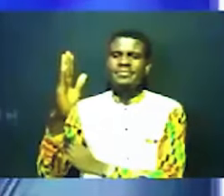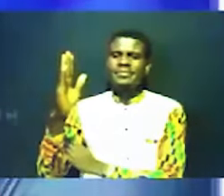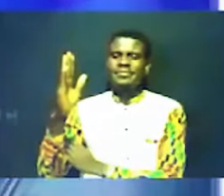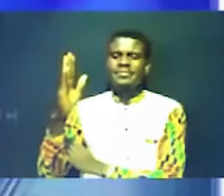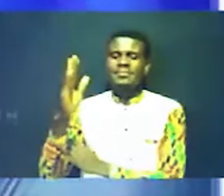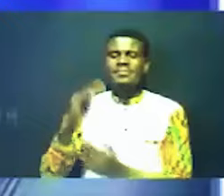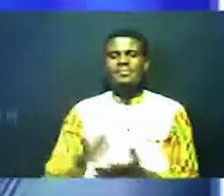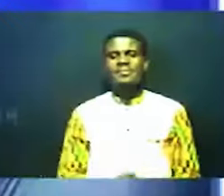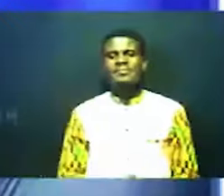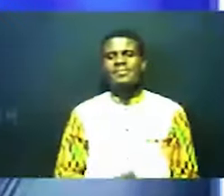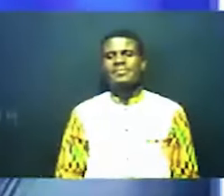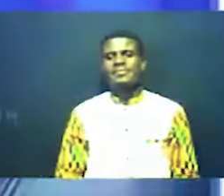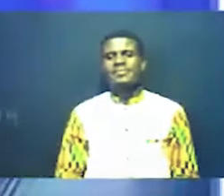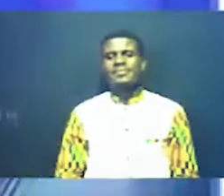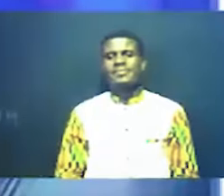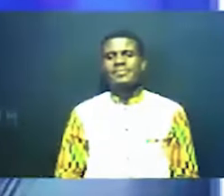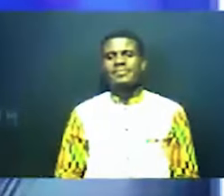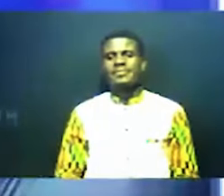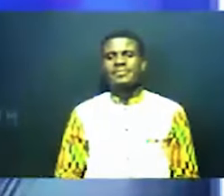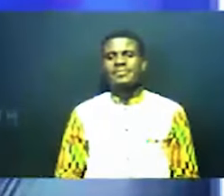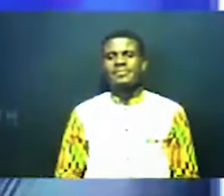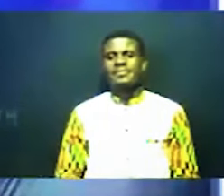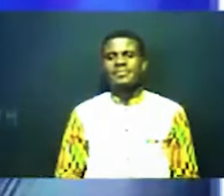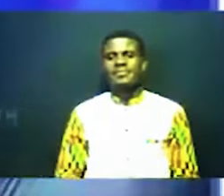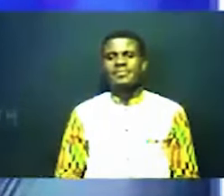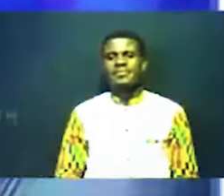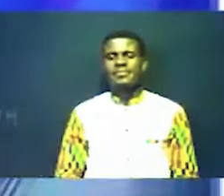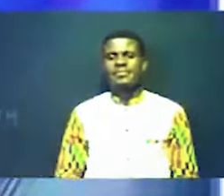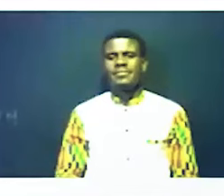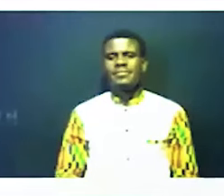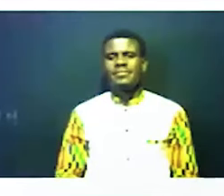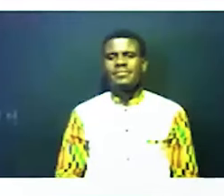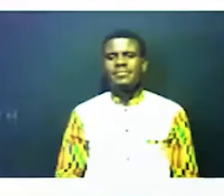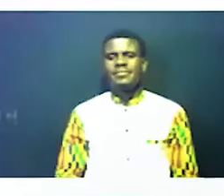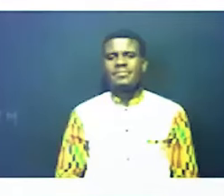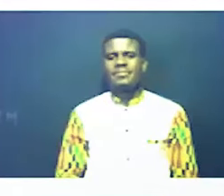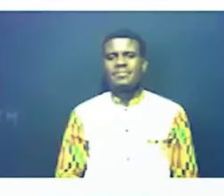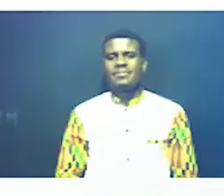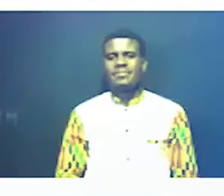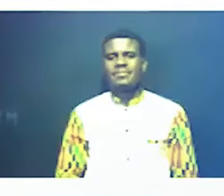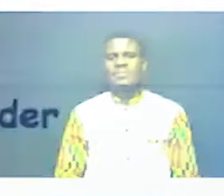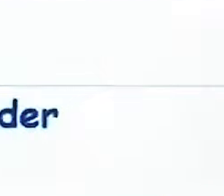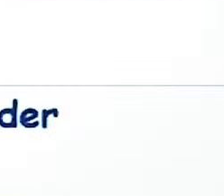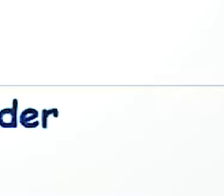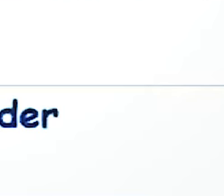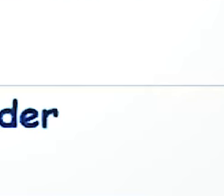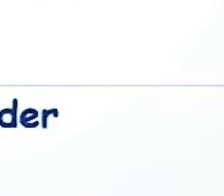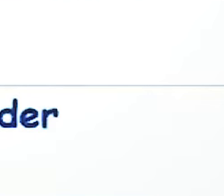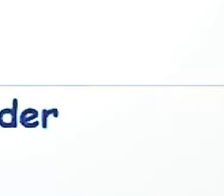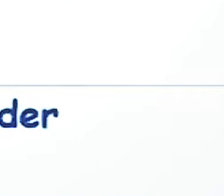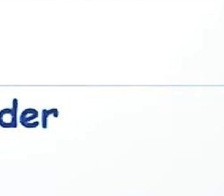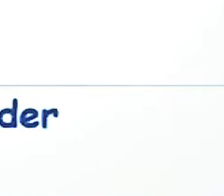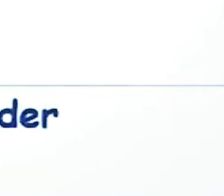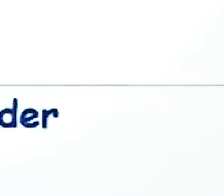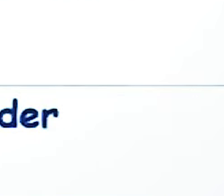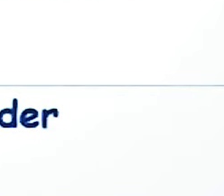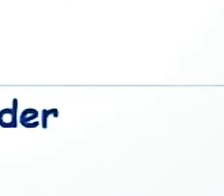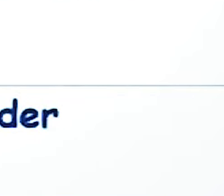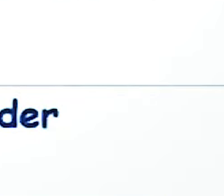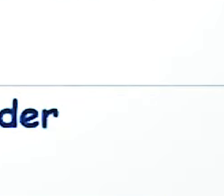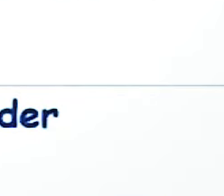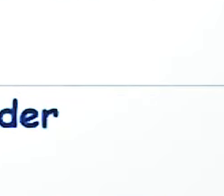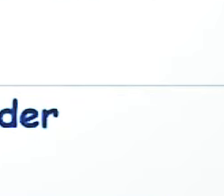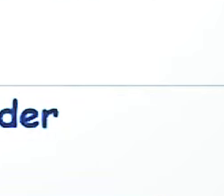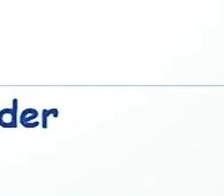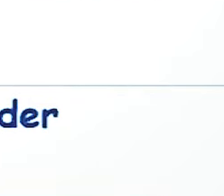find it difficult calling the perceived offender by name, the right name. Nipa wo din ho ya